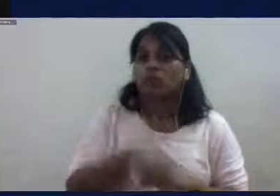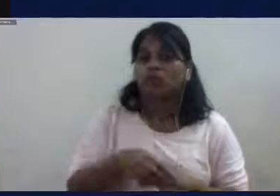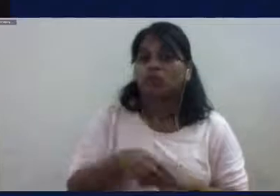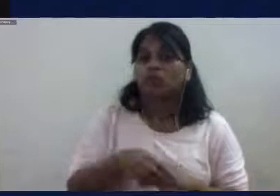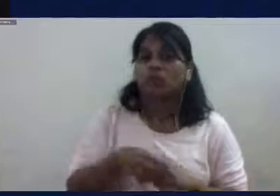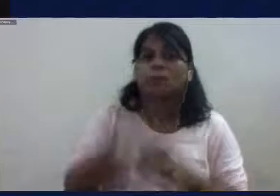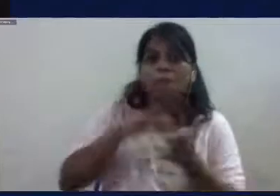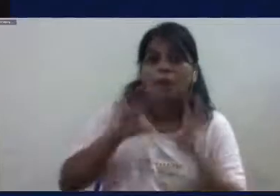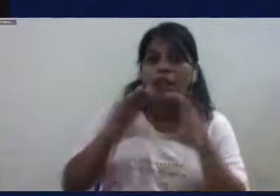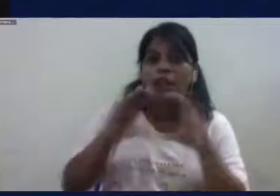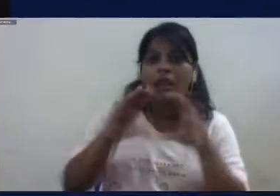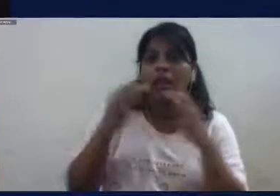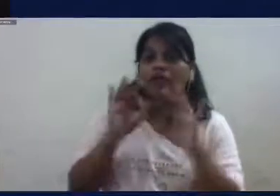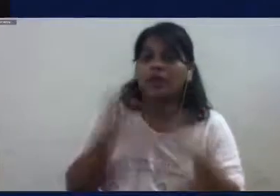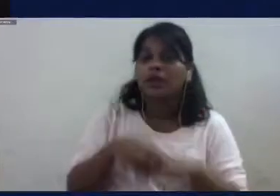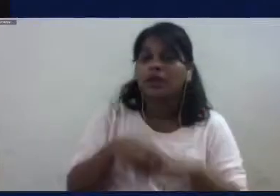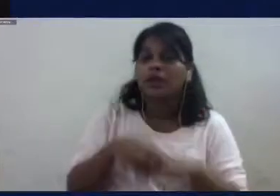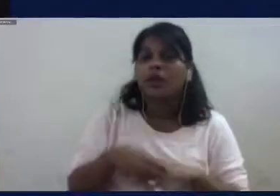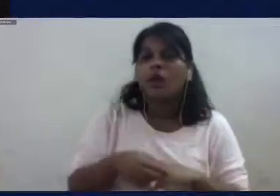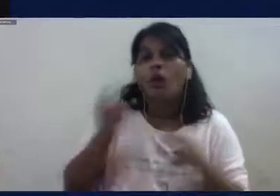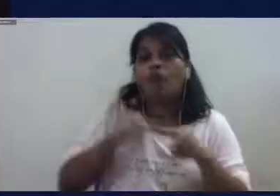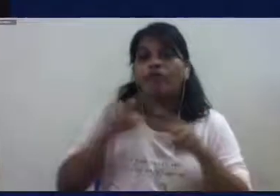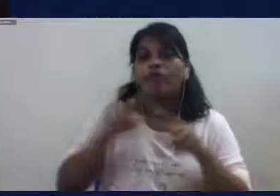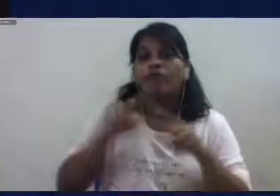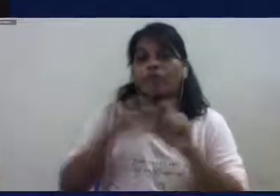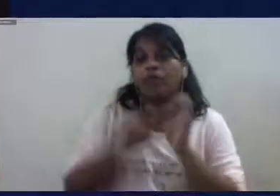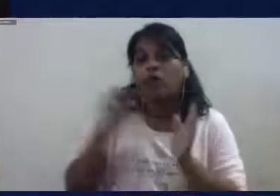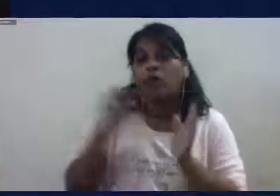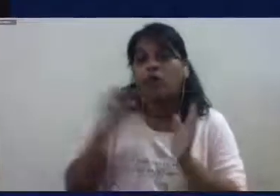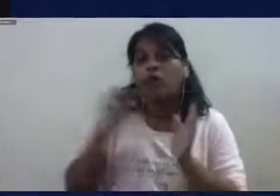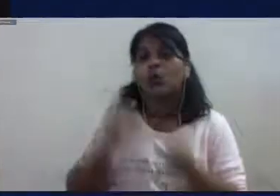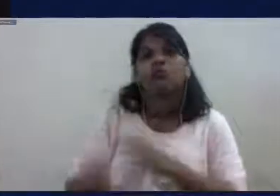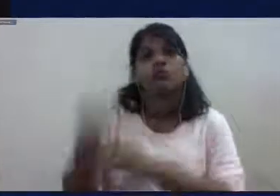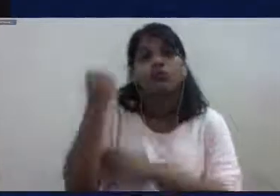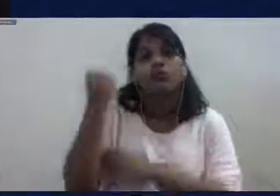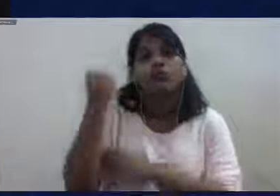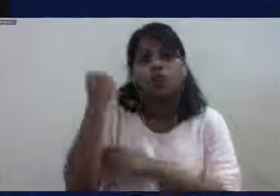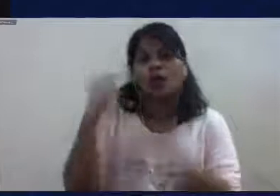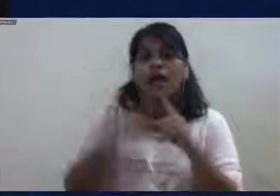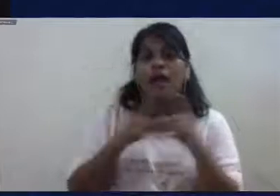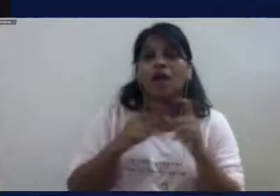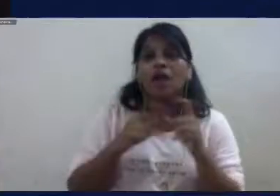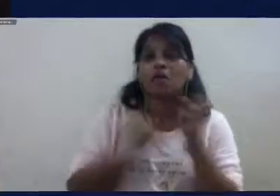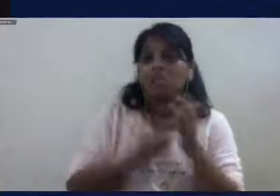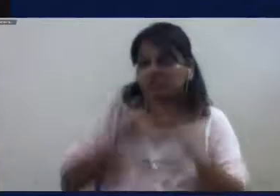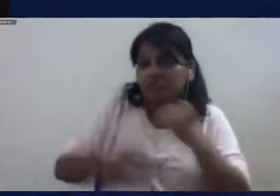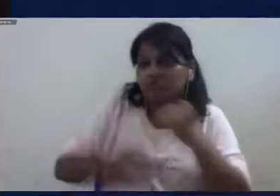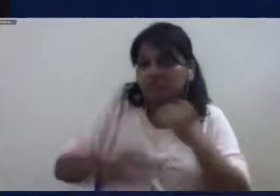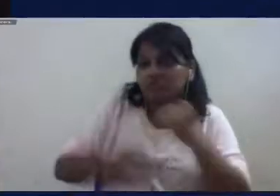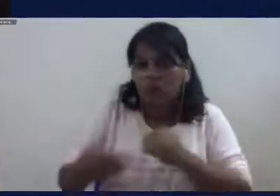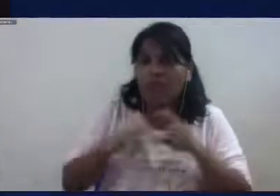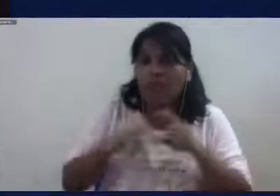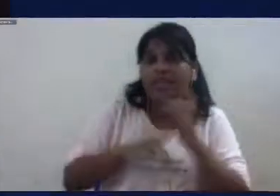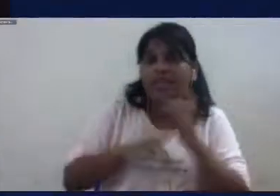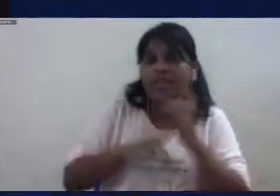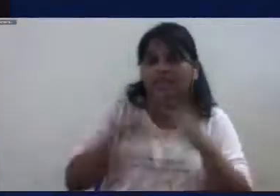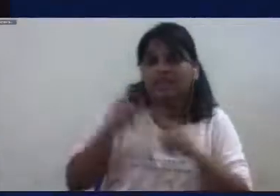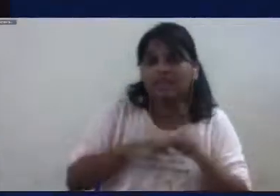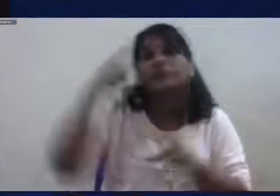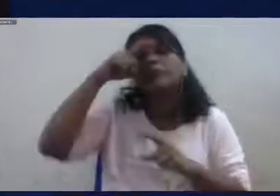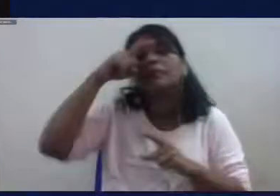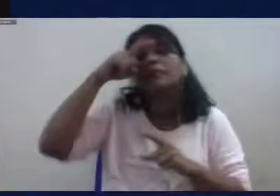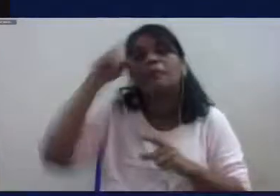class families of Peru are strong and a robust entity,